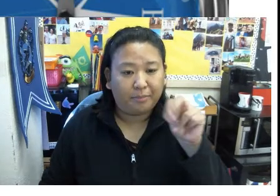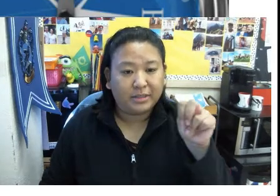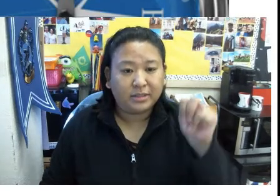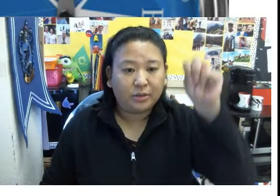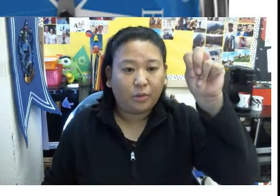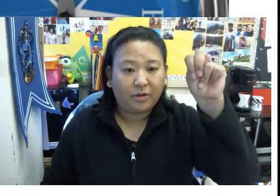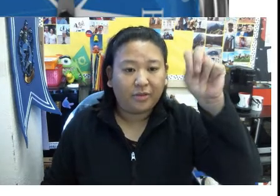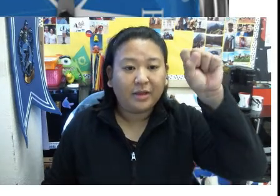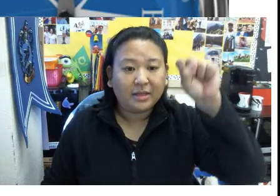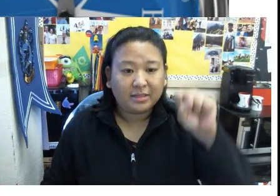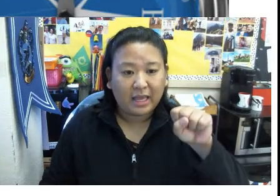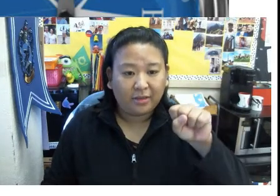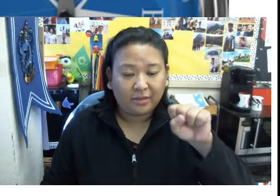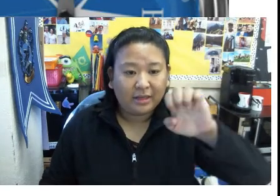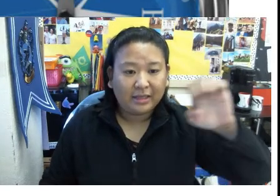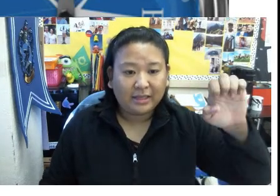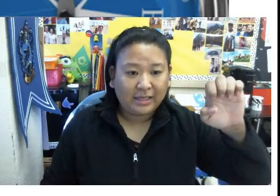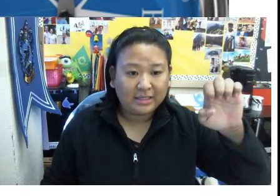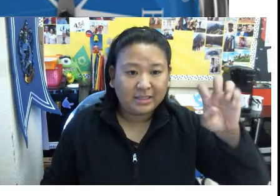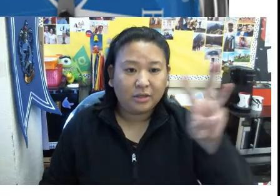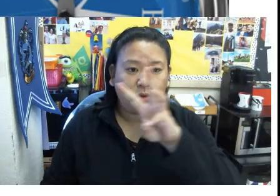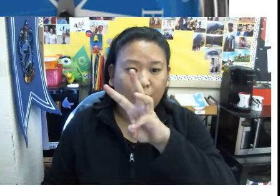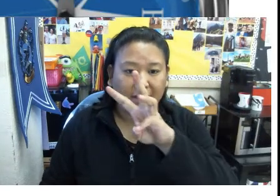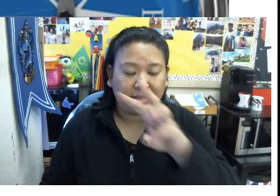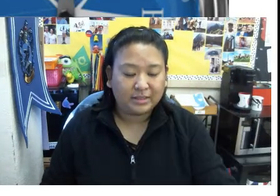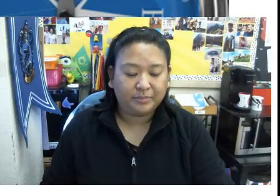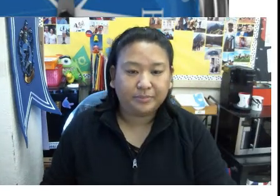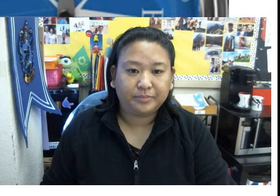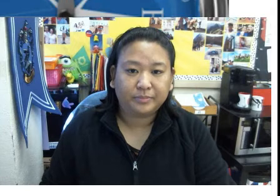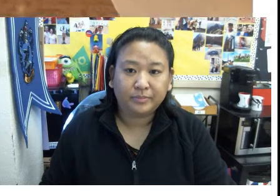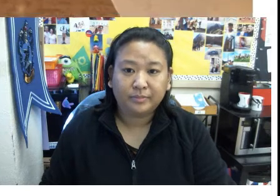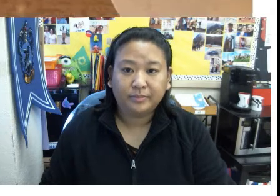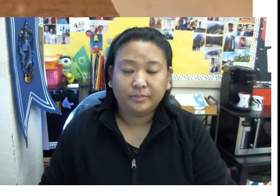the compass. North, south, east, west.